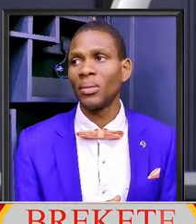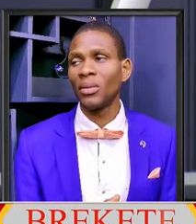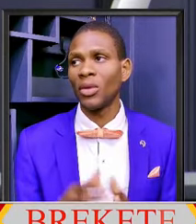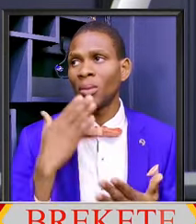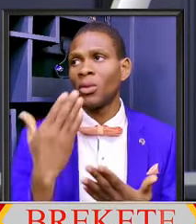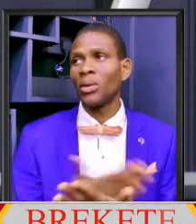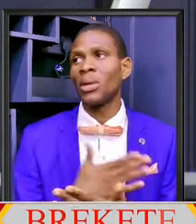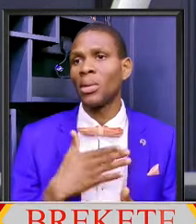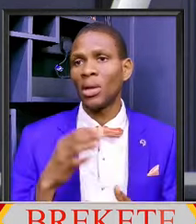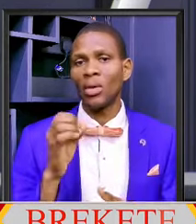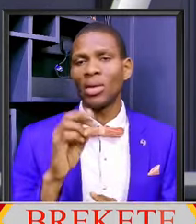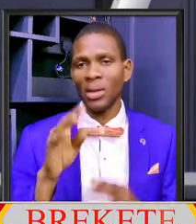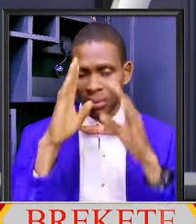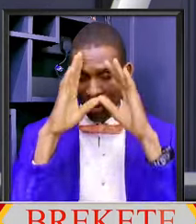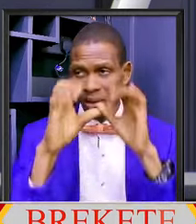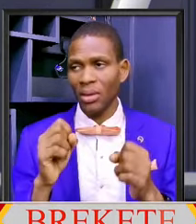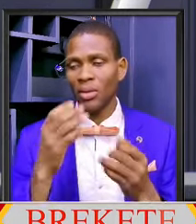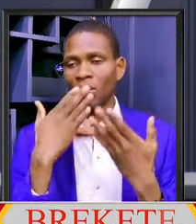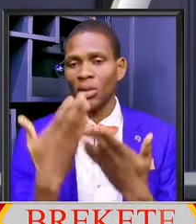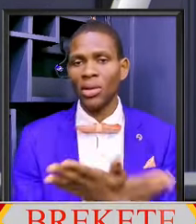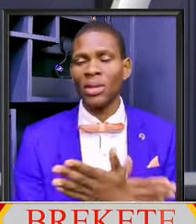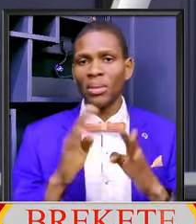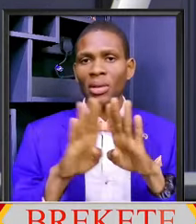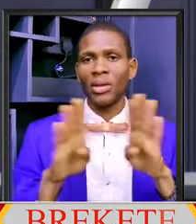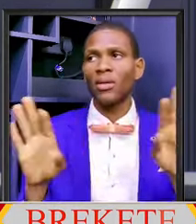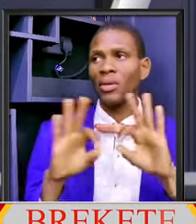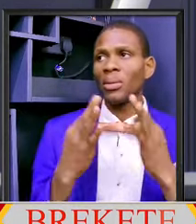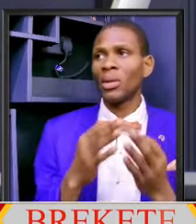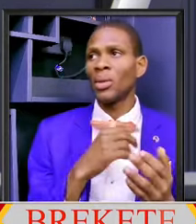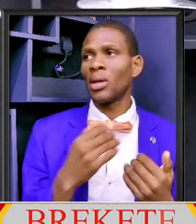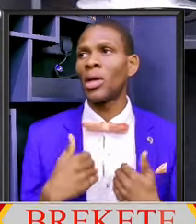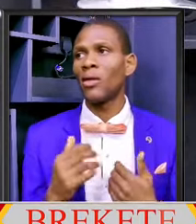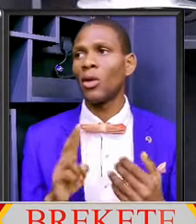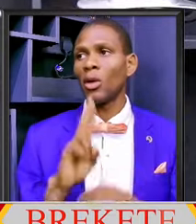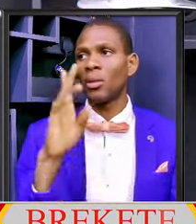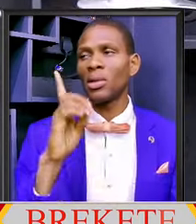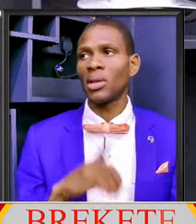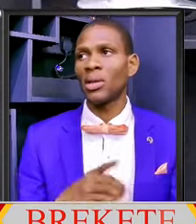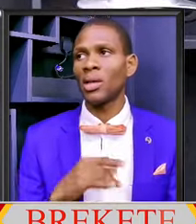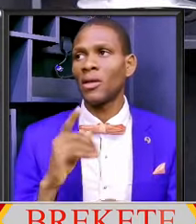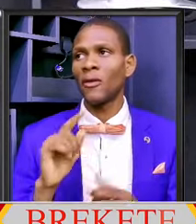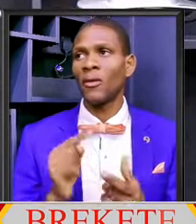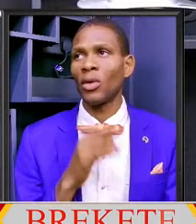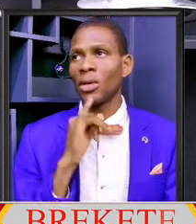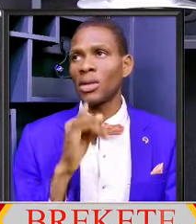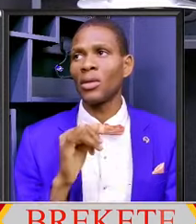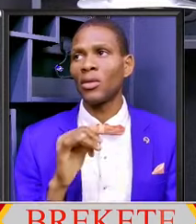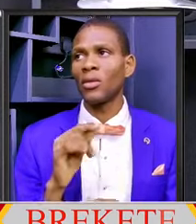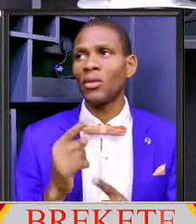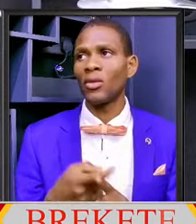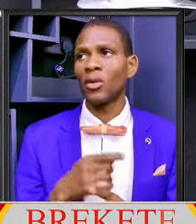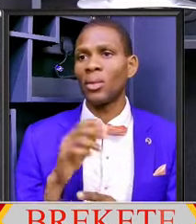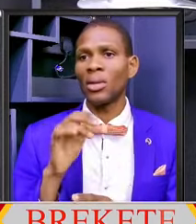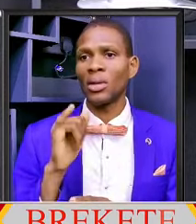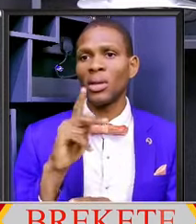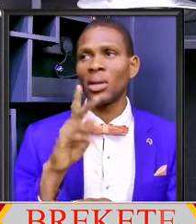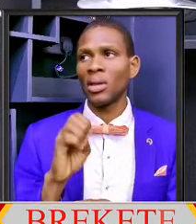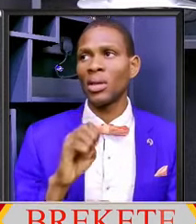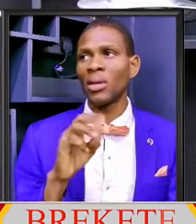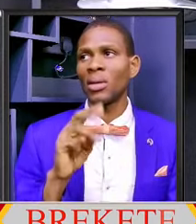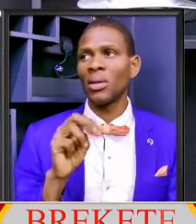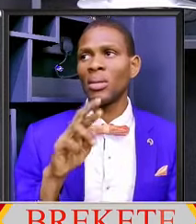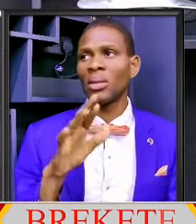Okay. Good morning, Ordinary President. Good morning, Brekete family. So we have updates, and the first update now from Ike Mary, will